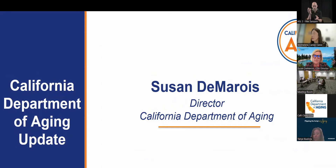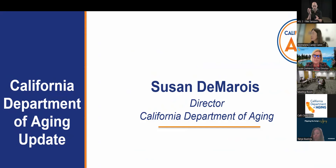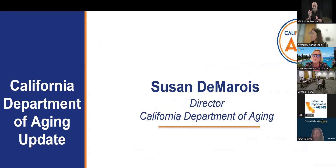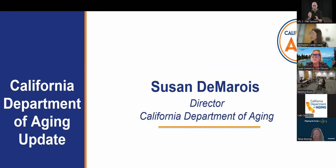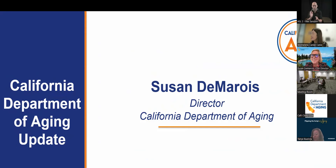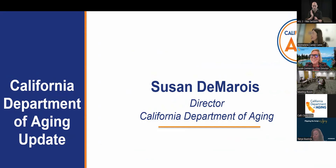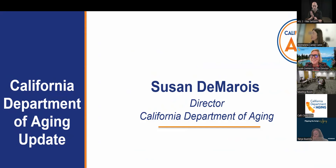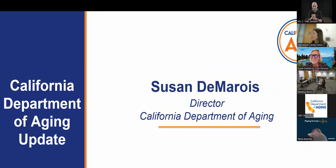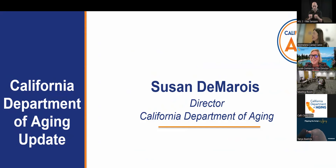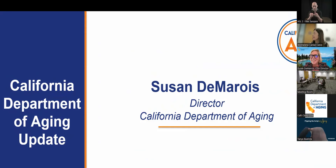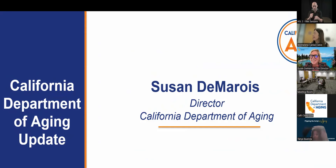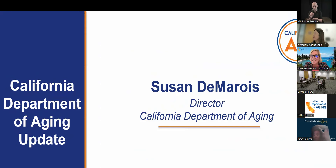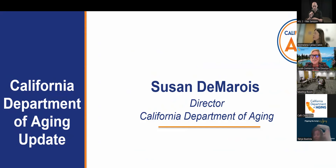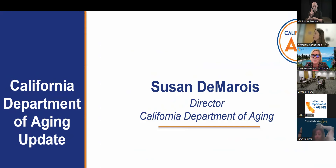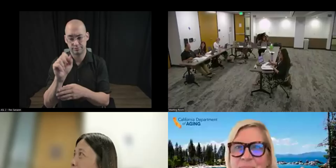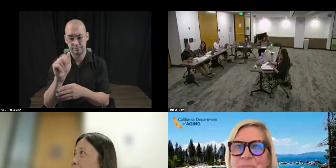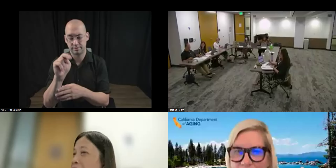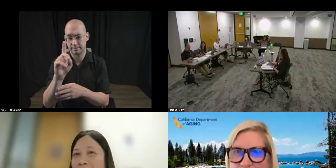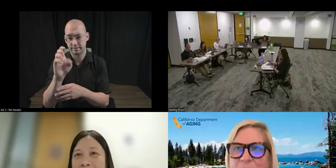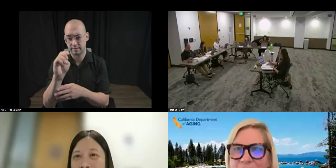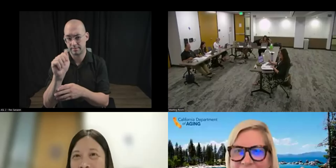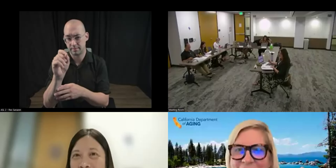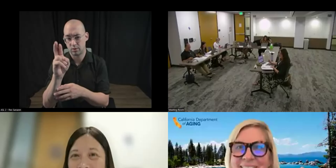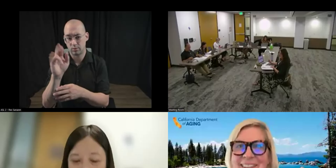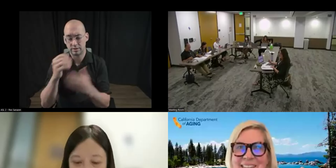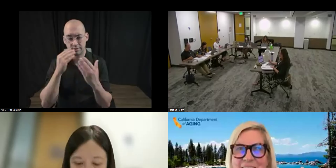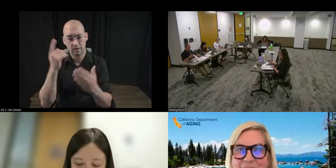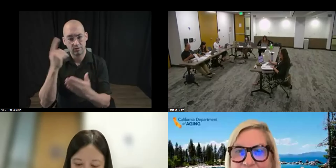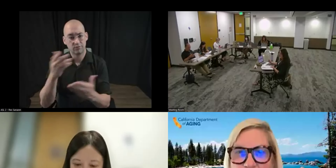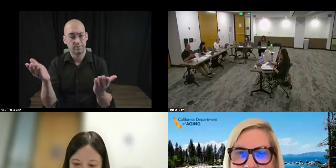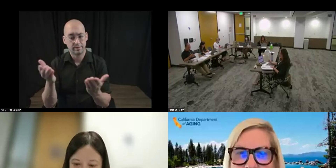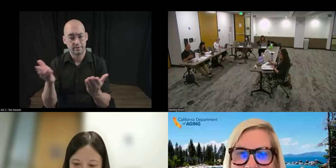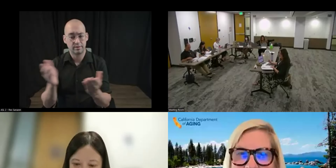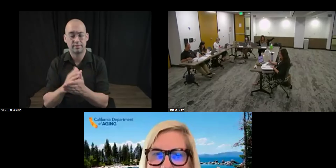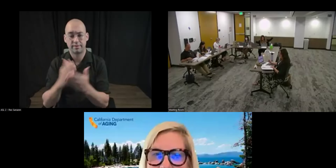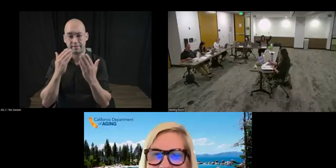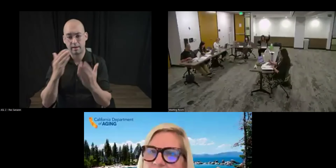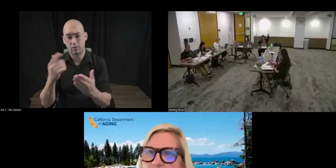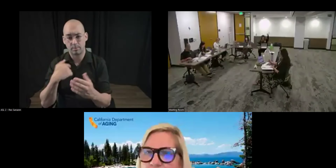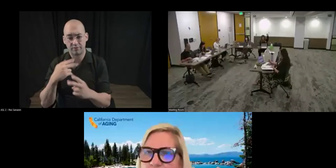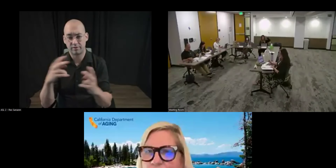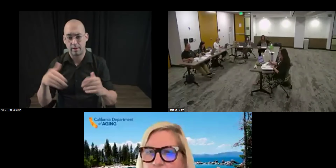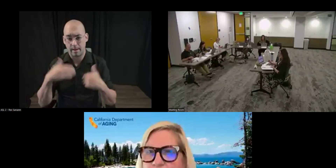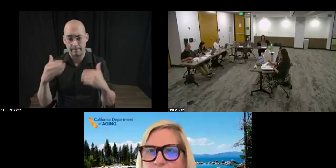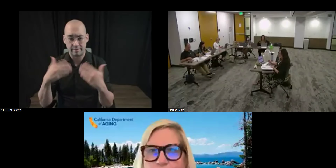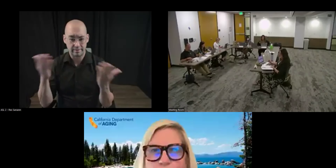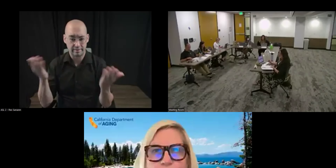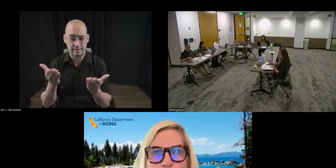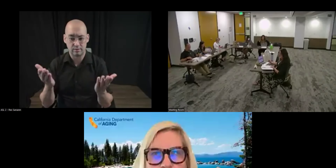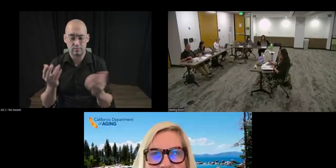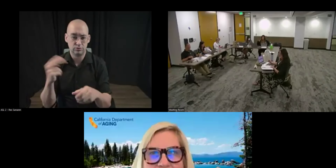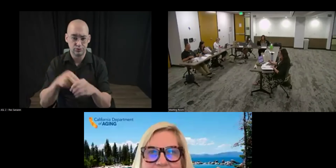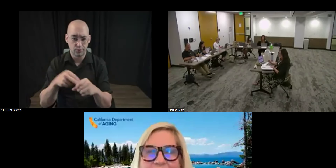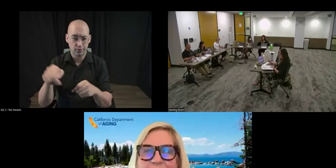Susan Dumoris, is here to join us. Thank you so much for being here. Thank you. I'm so happy to be here and to join all of you.